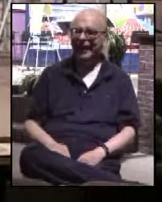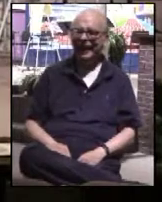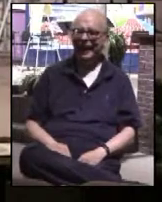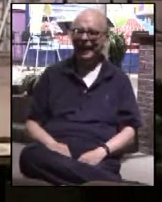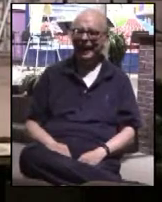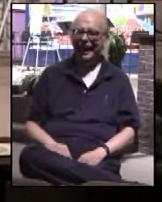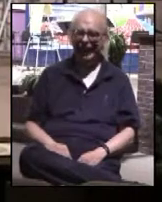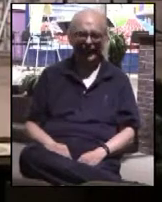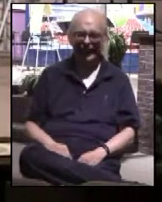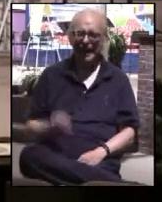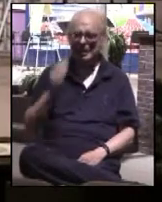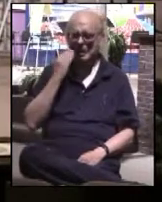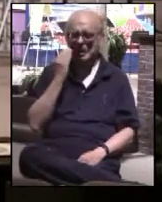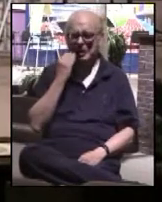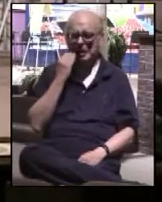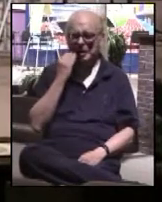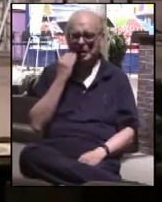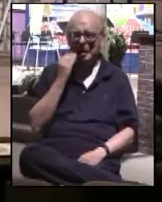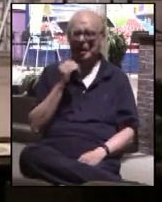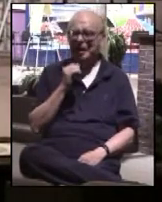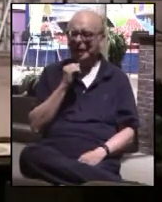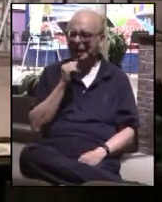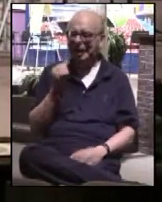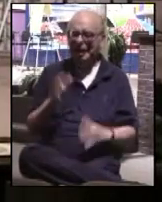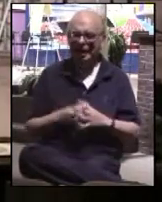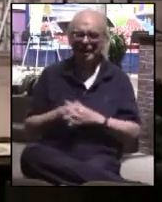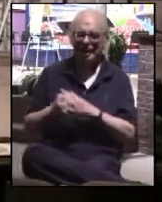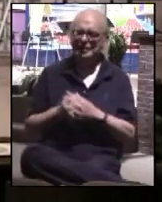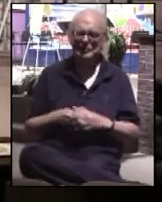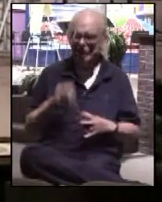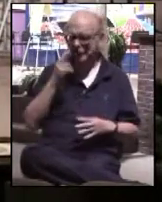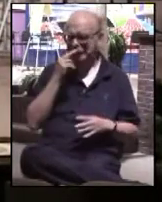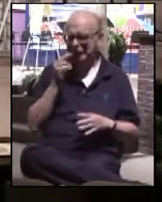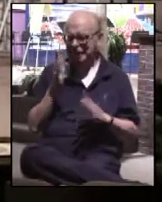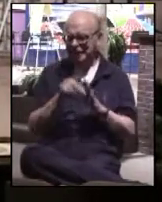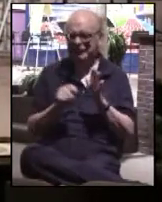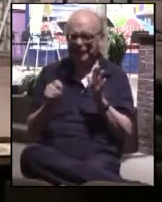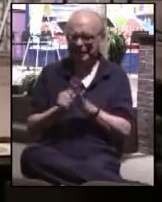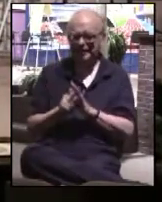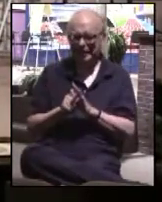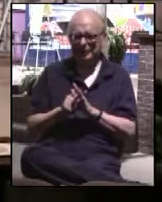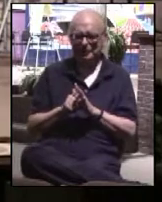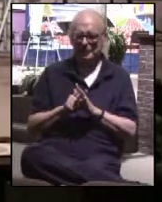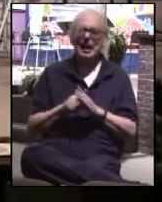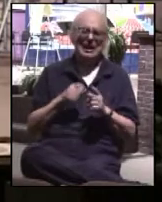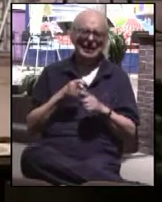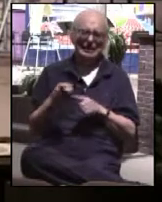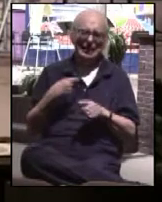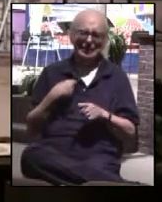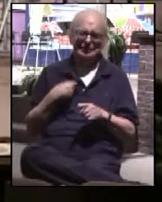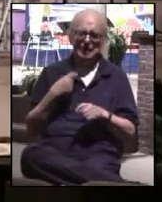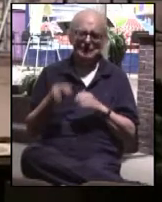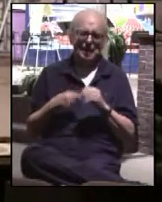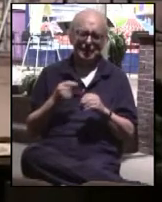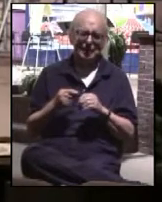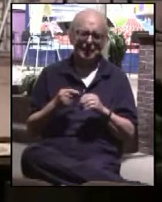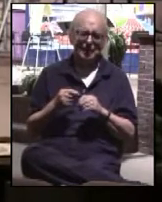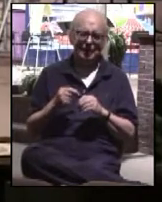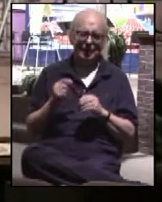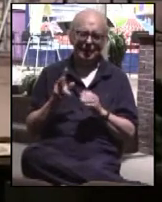i know but it's not america's funniest videos okay and it's really hard to dance